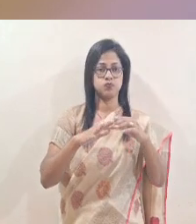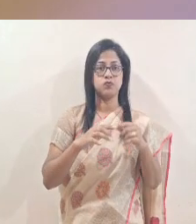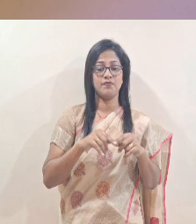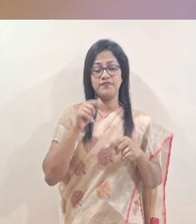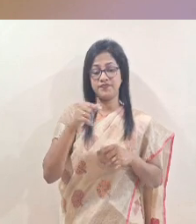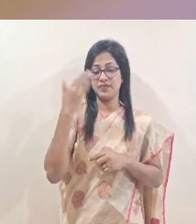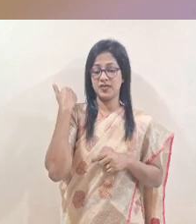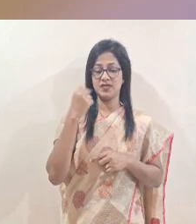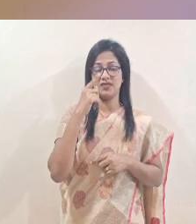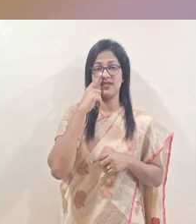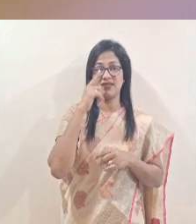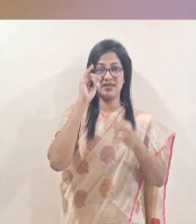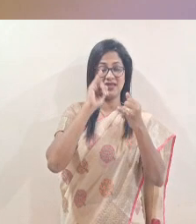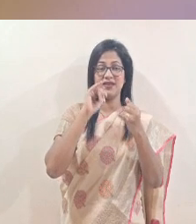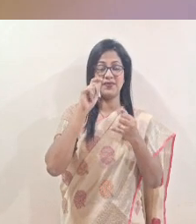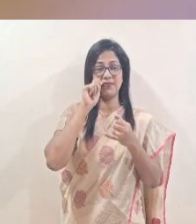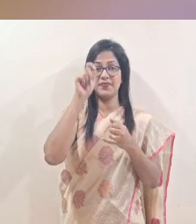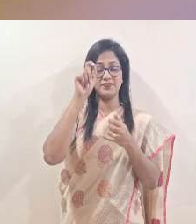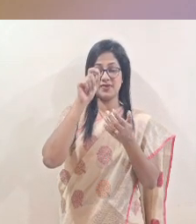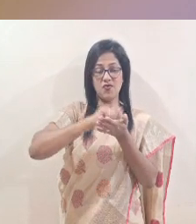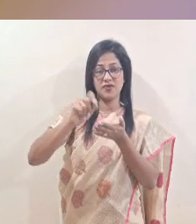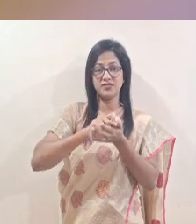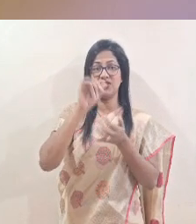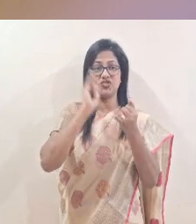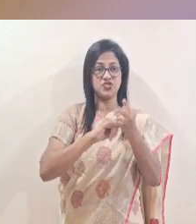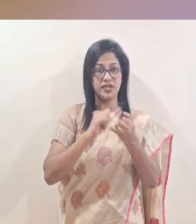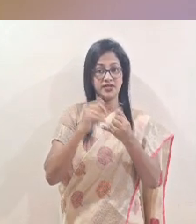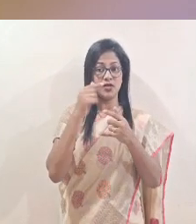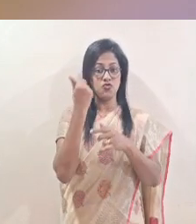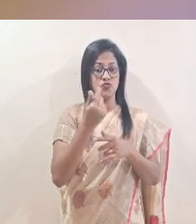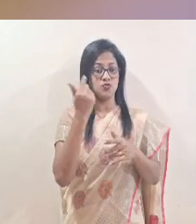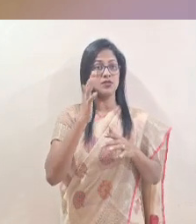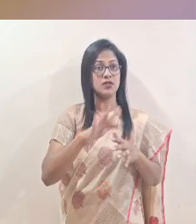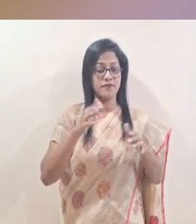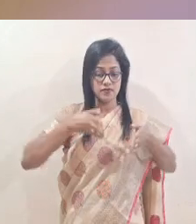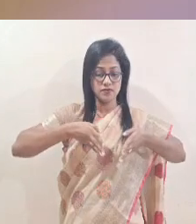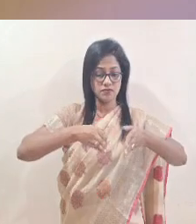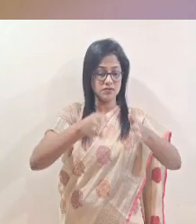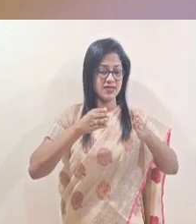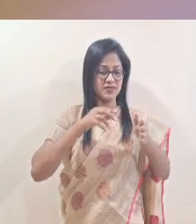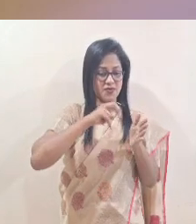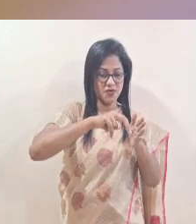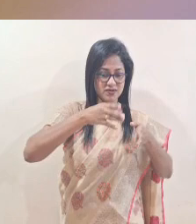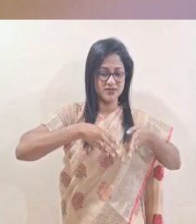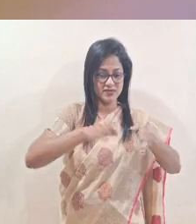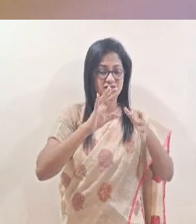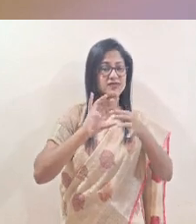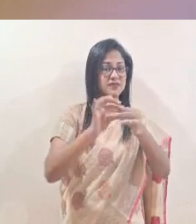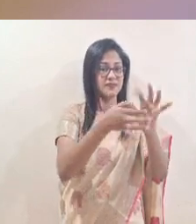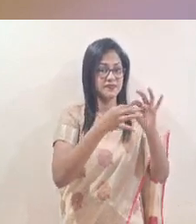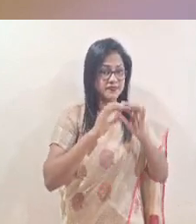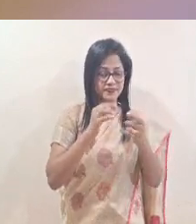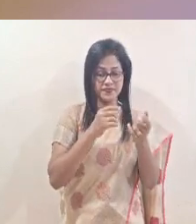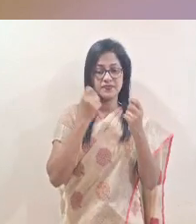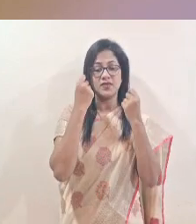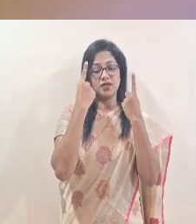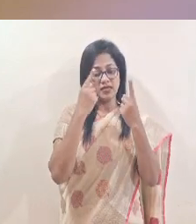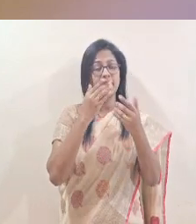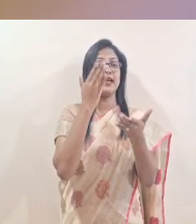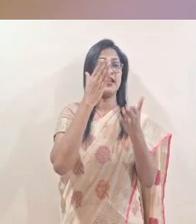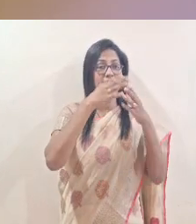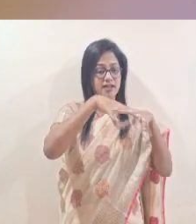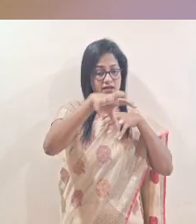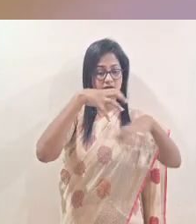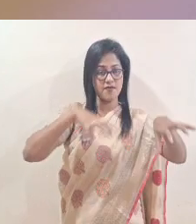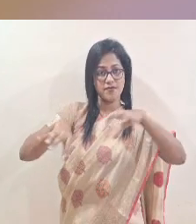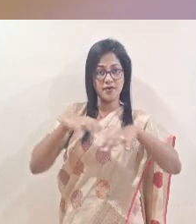recently used by Shen in 2021, where they have tried to understand the street network pattern and how they can classify further.